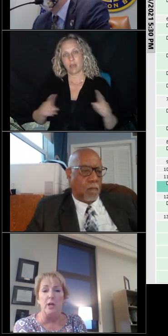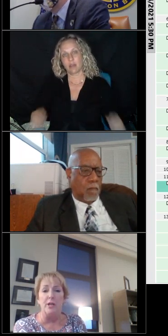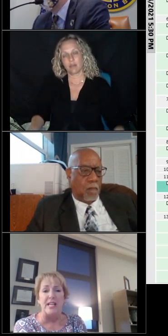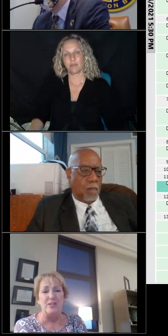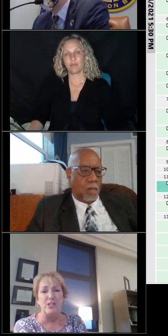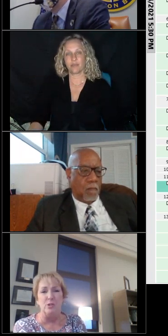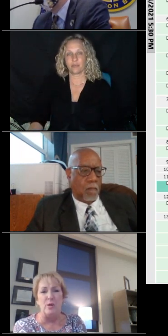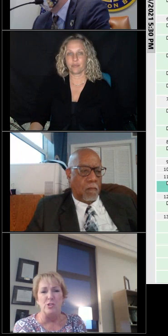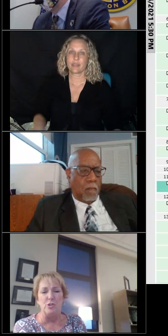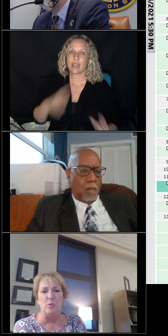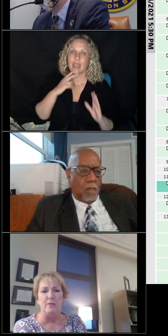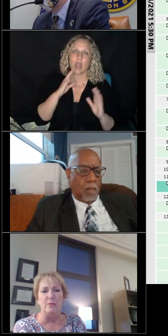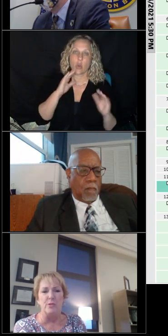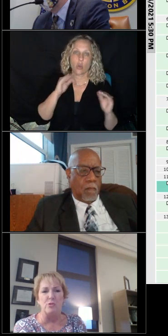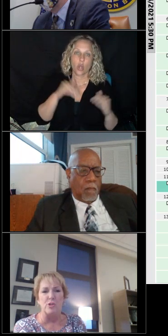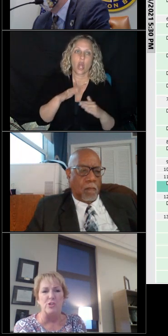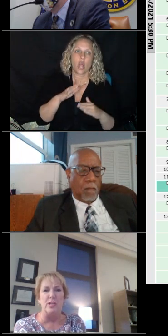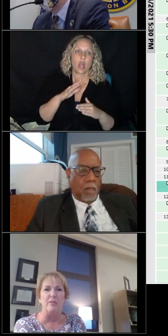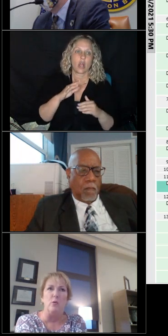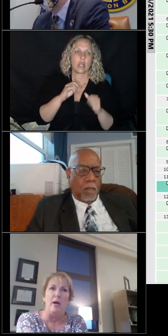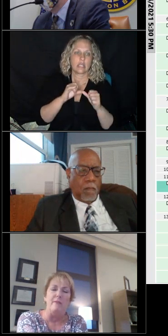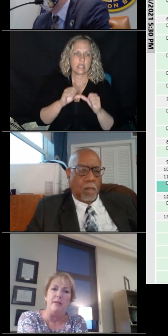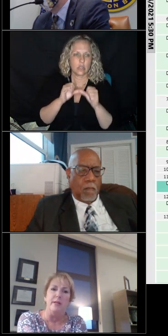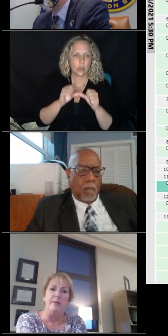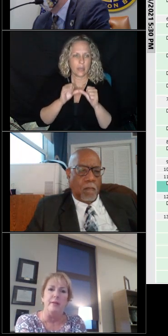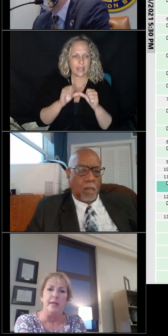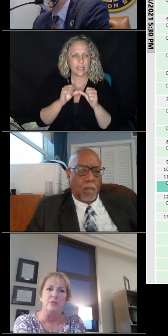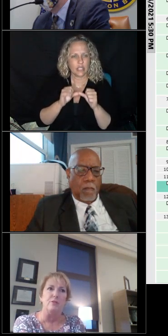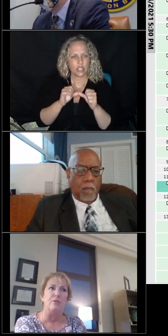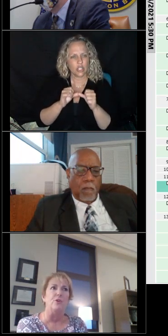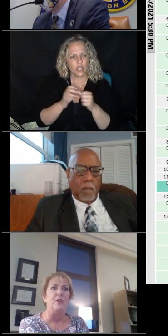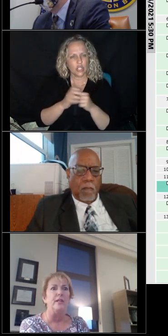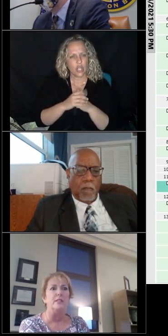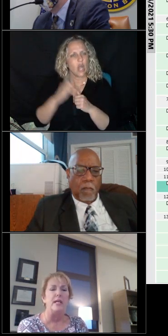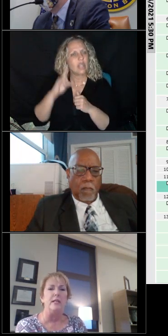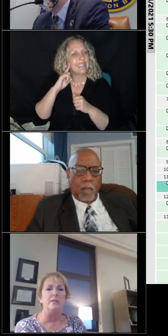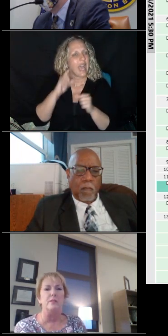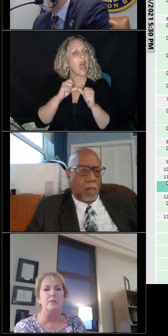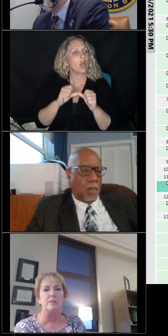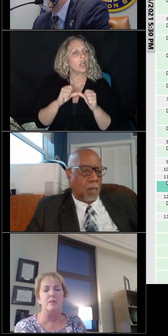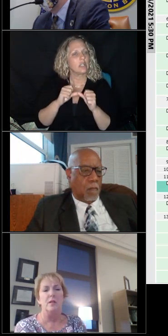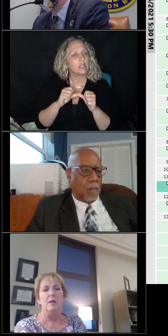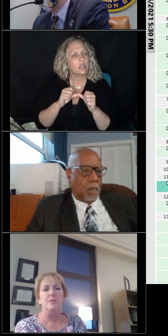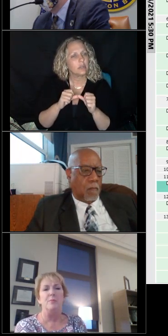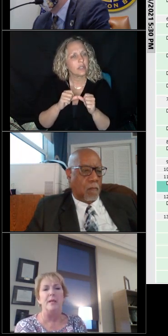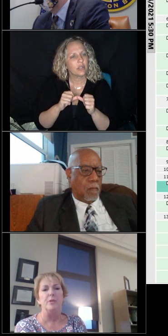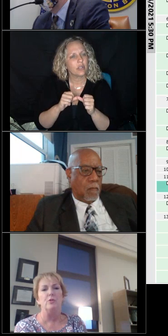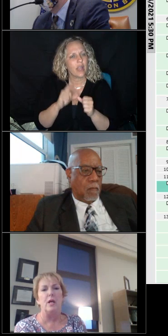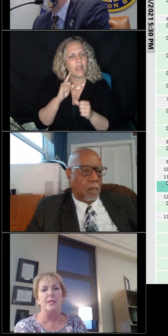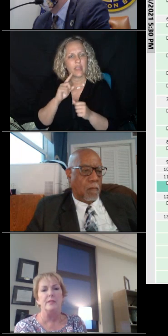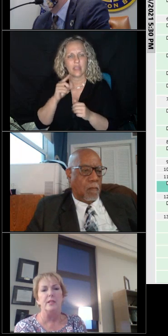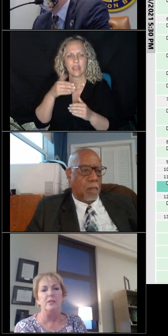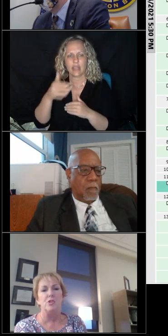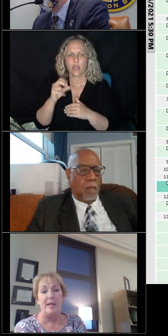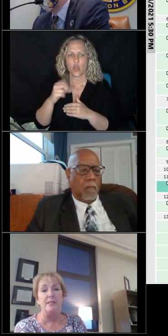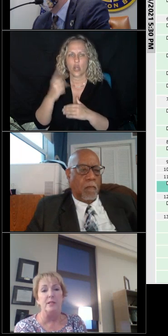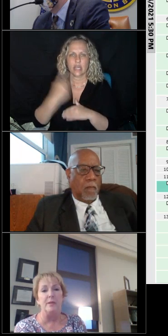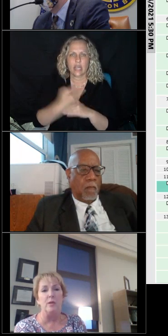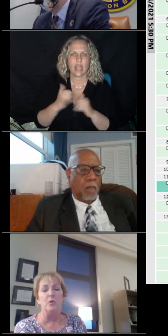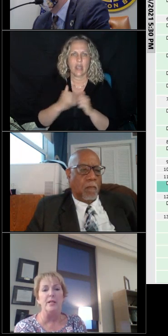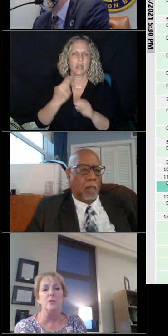And we're working on sound attenuation too. One of the restrictions, and I think we'll have that done in the next 30 days, is to be able to utilize